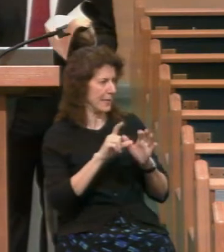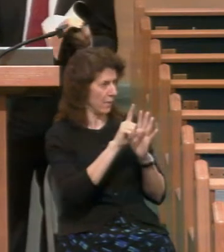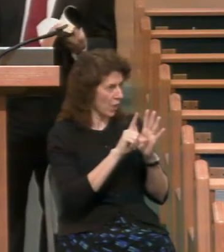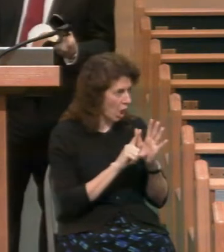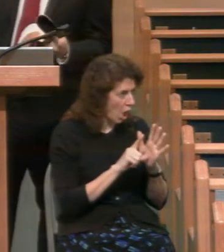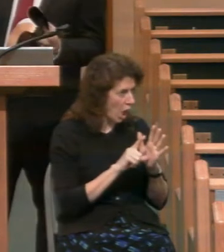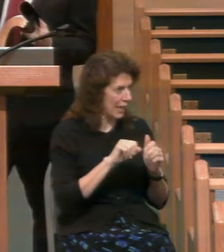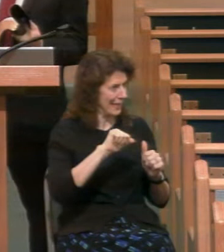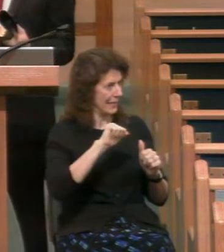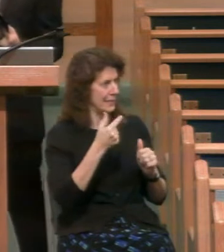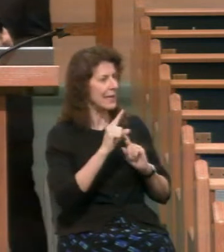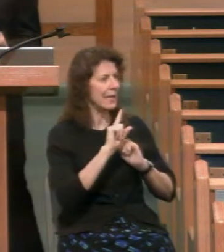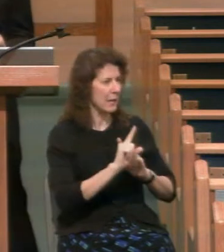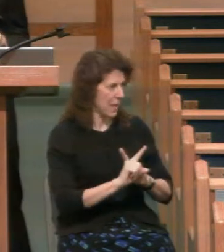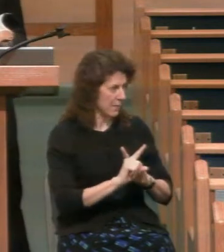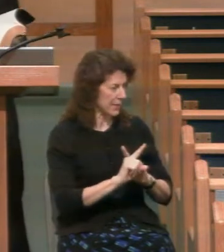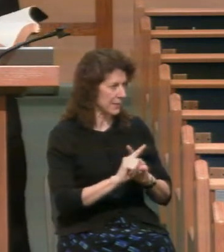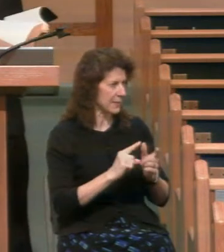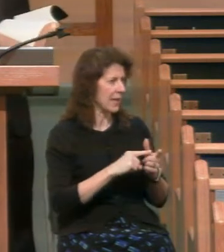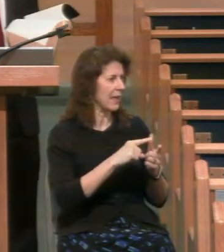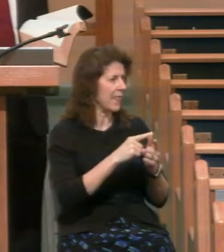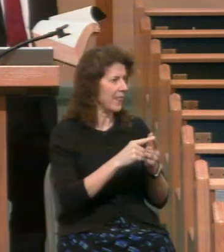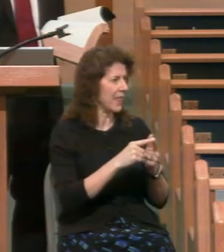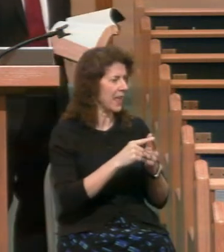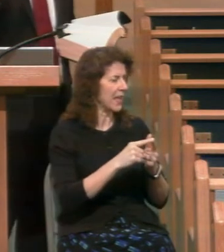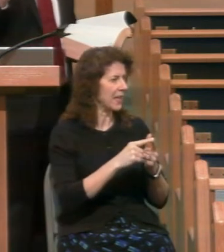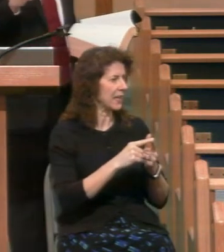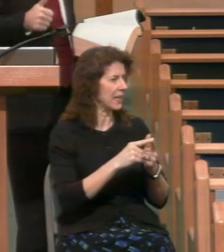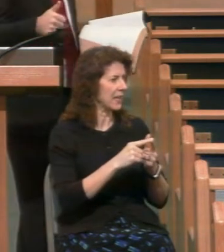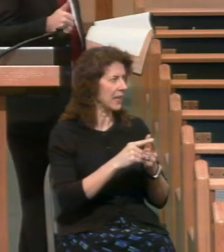the 10 Commandments and those kind of things. Then you have Genesis, Exodus, and